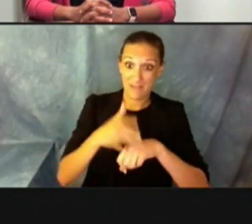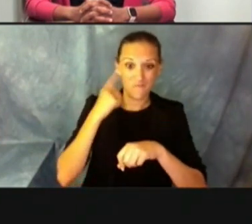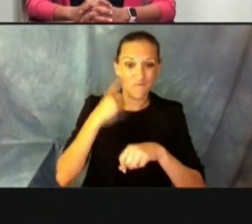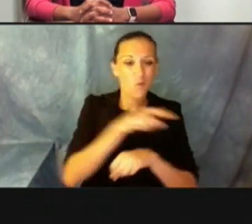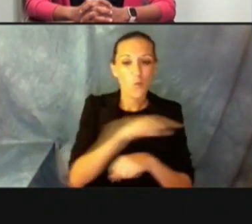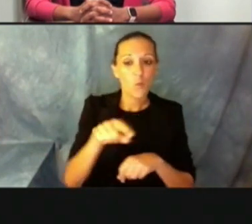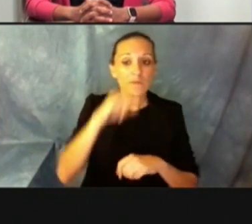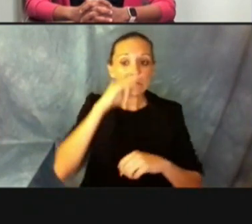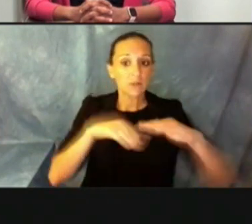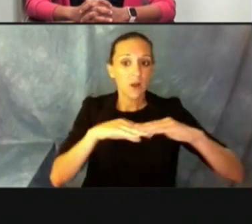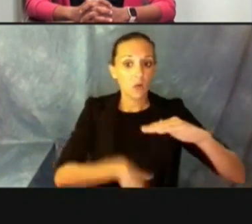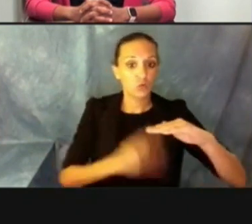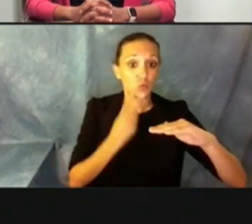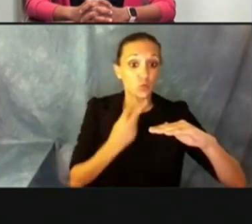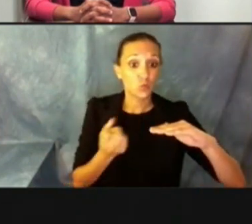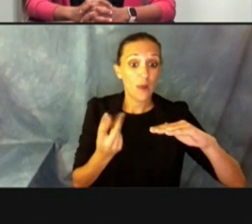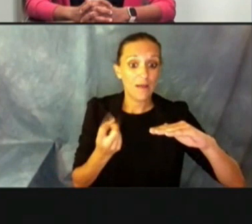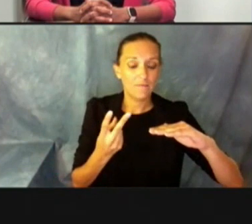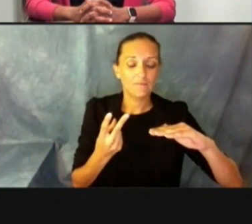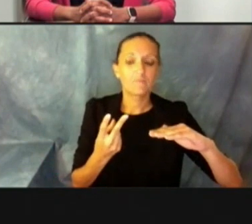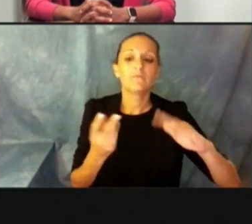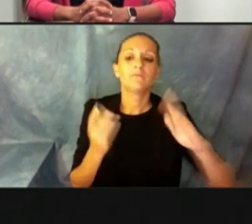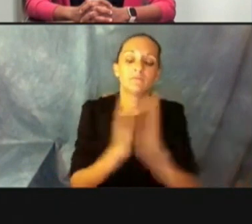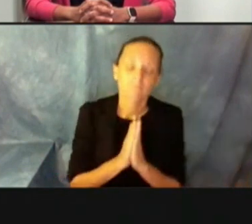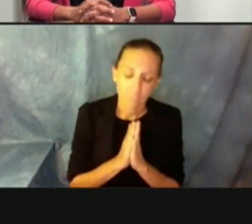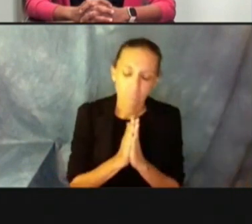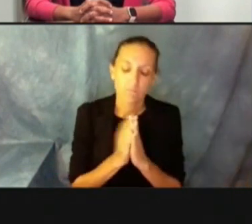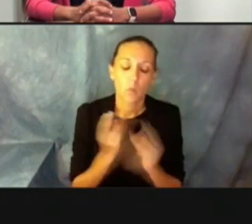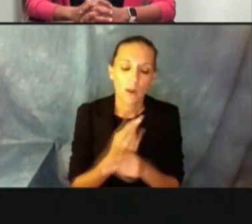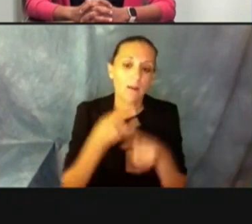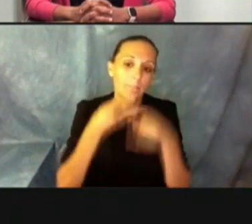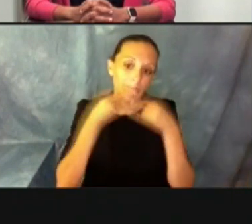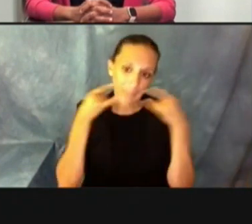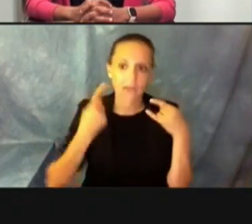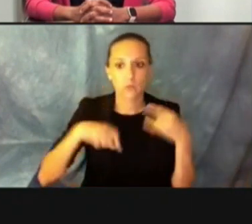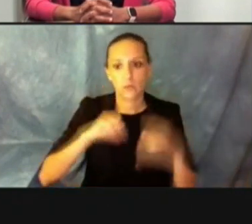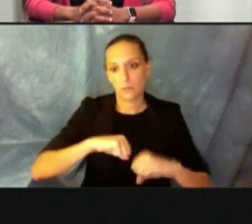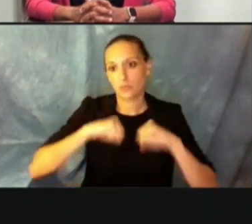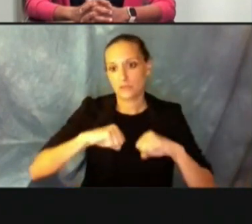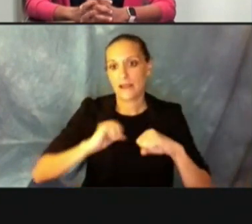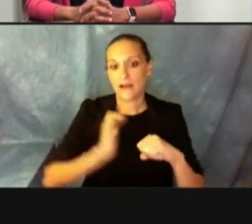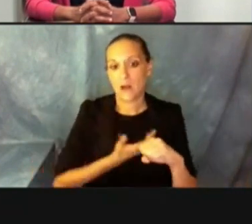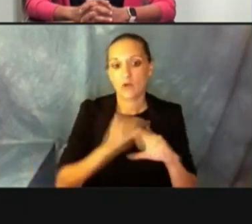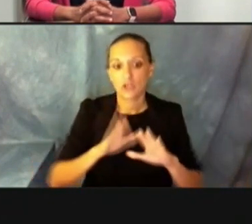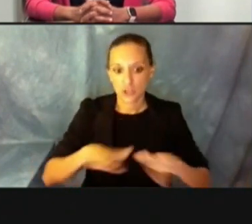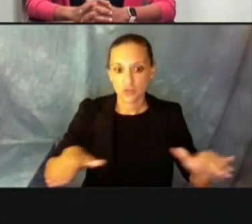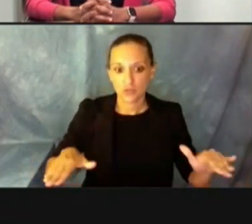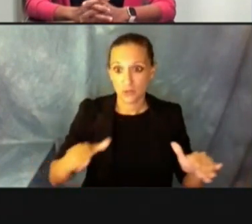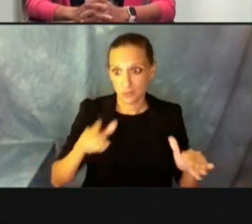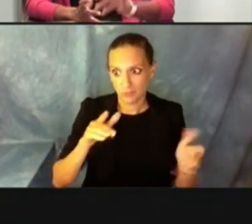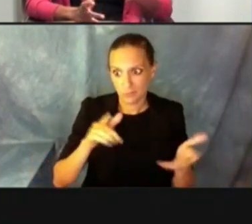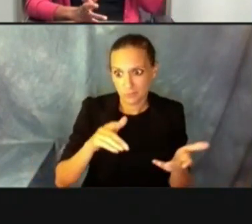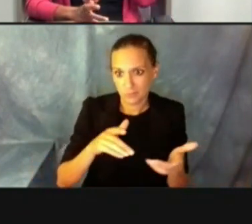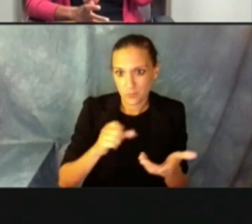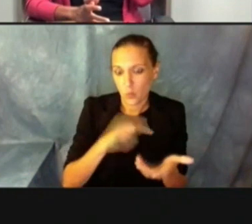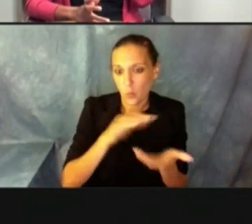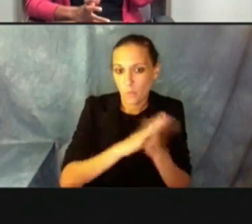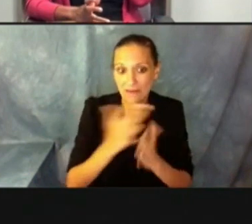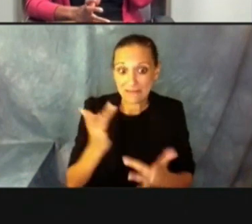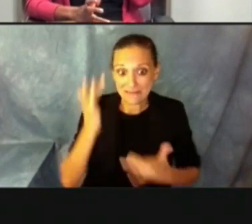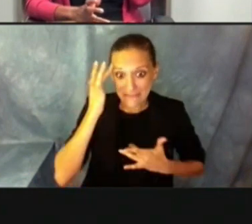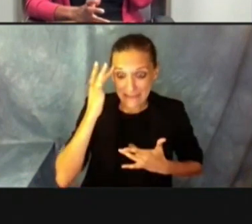of 12, we must wear a mask so that we can protect our children from becoming sick and